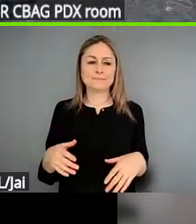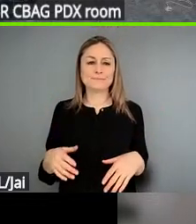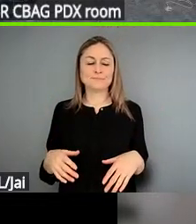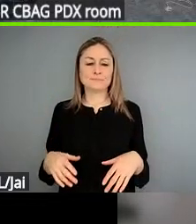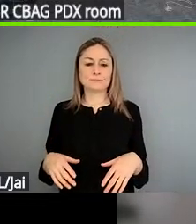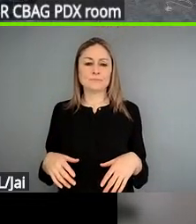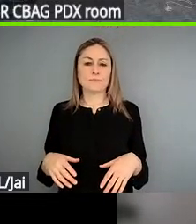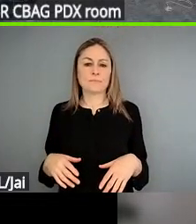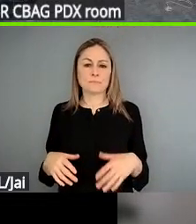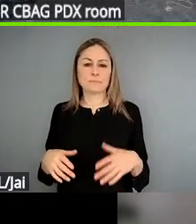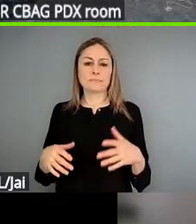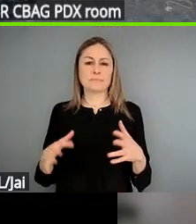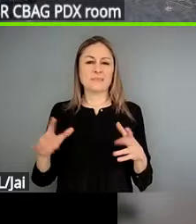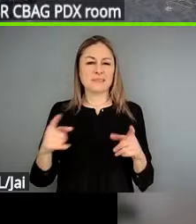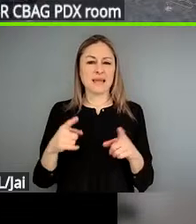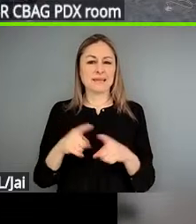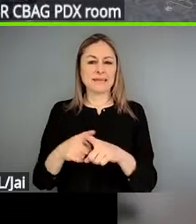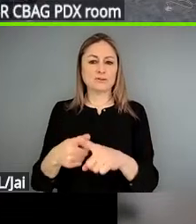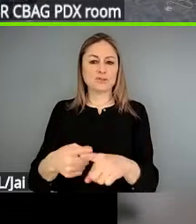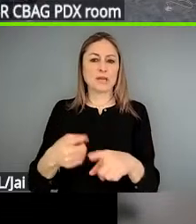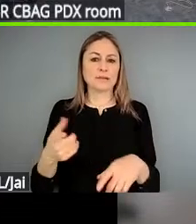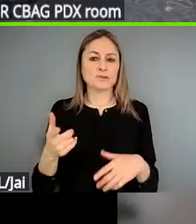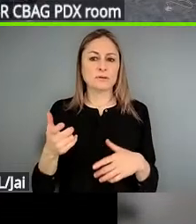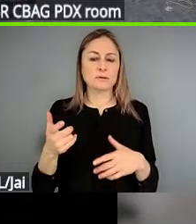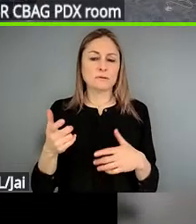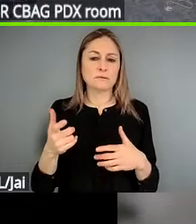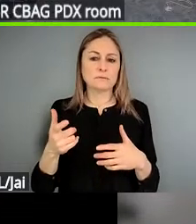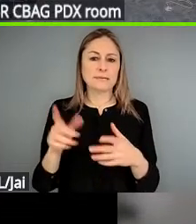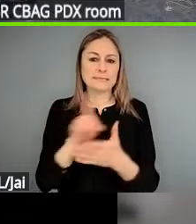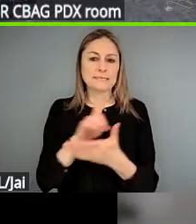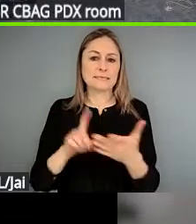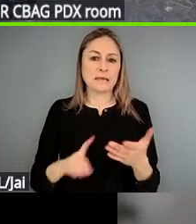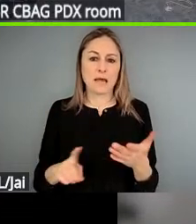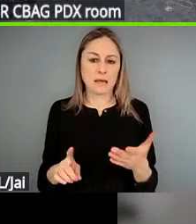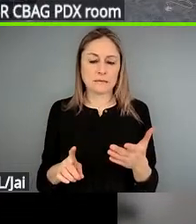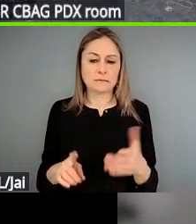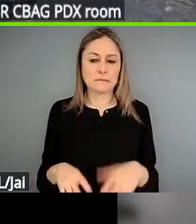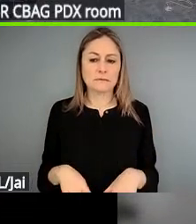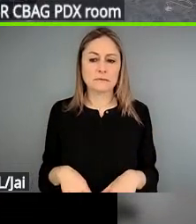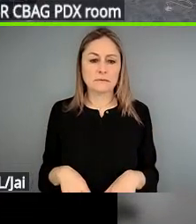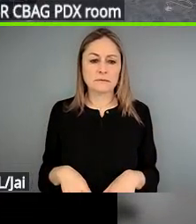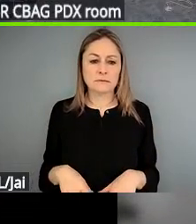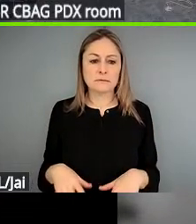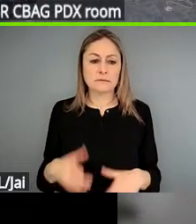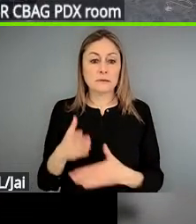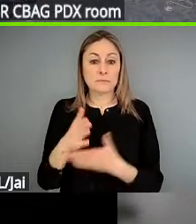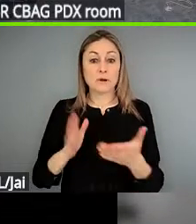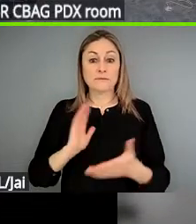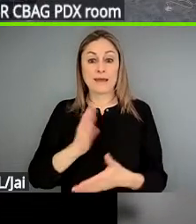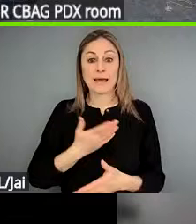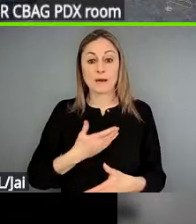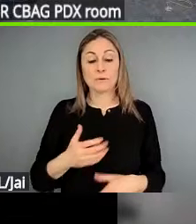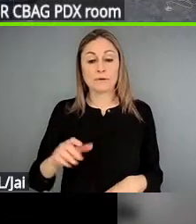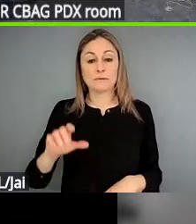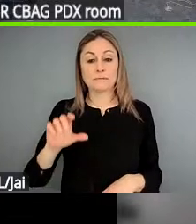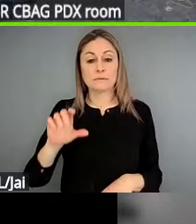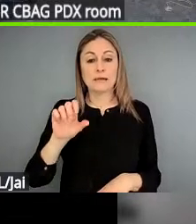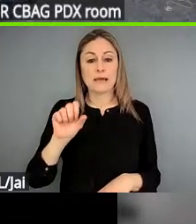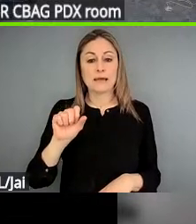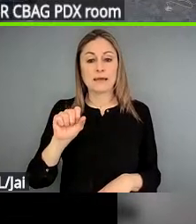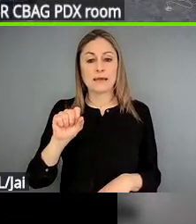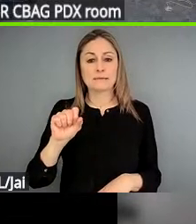the interchange is currently designed or was presented at the SEIS. And we have, as part of our SEIS response, submitted a whole bunch